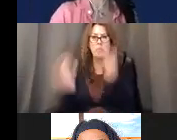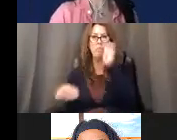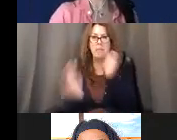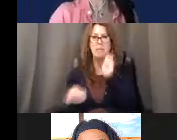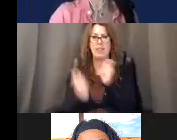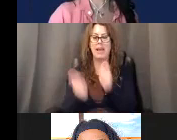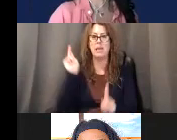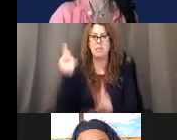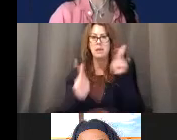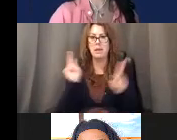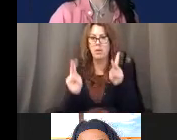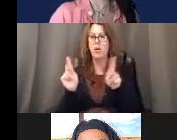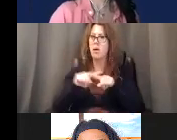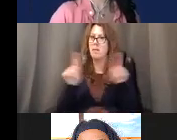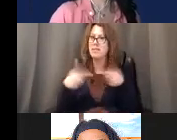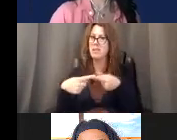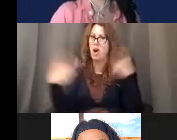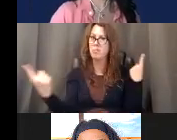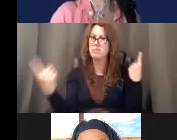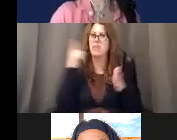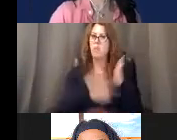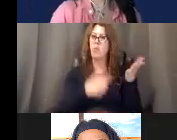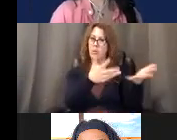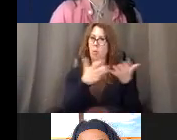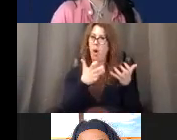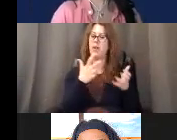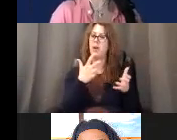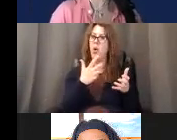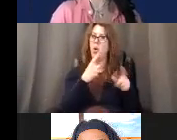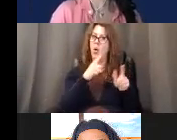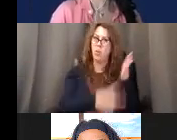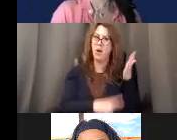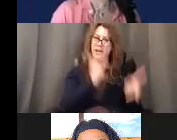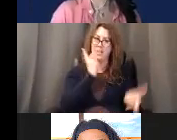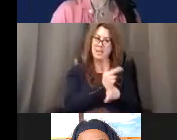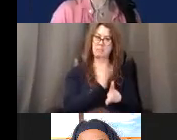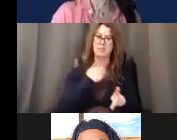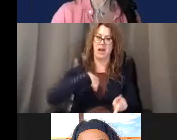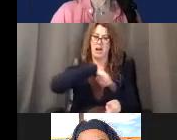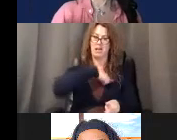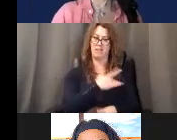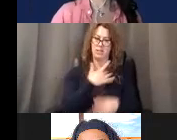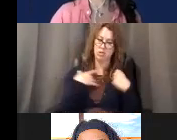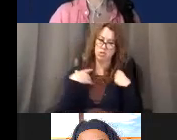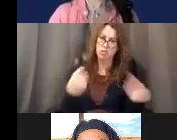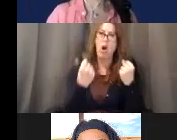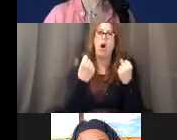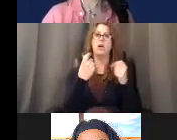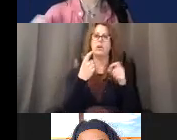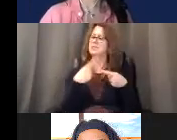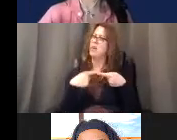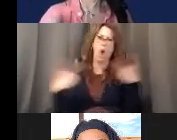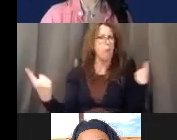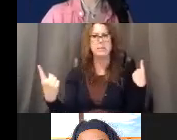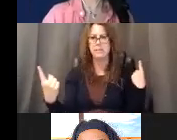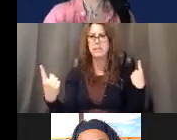actually make us feel whole, make us feel safe, make us feel part of a community, keep a family feeling strong, supported. It's the complete opposite. And